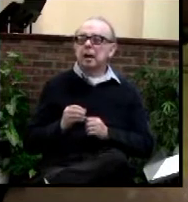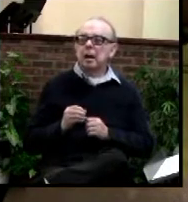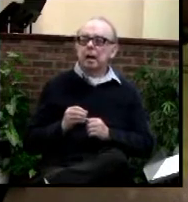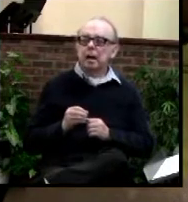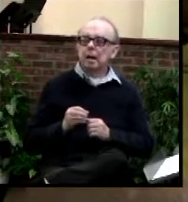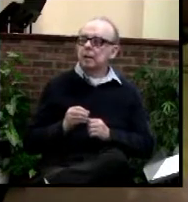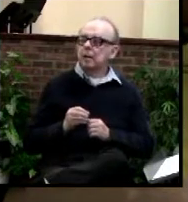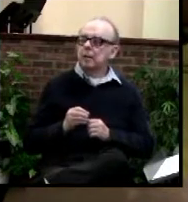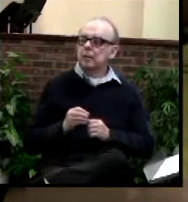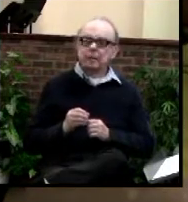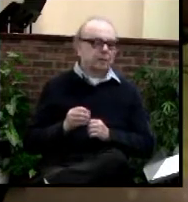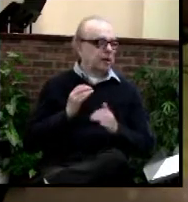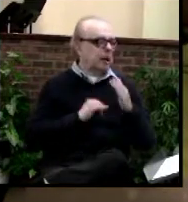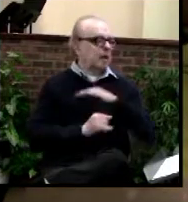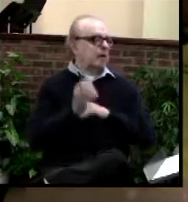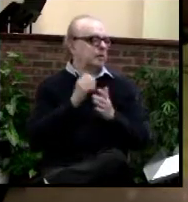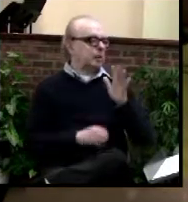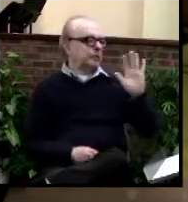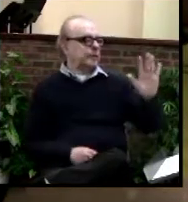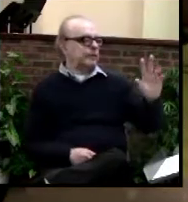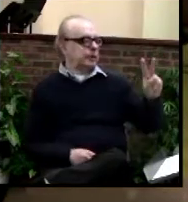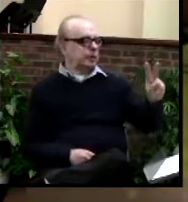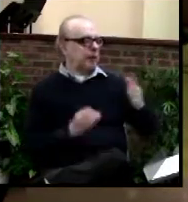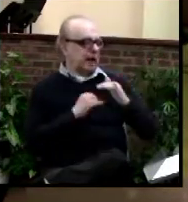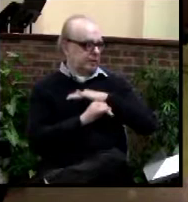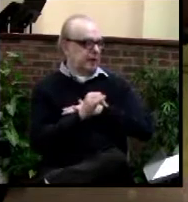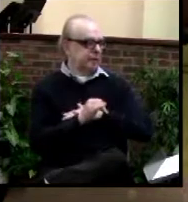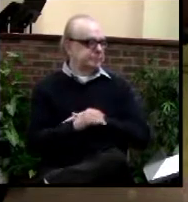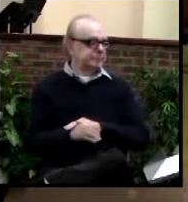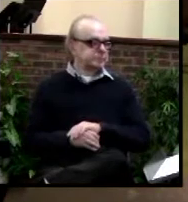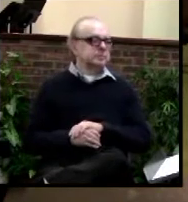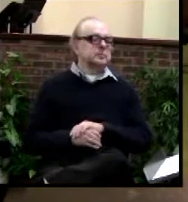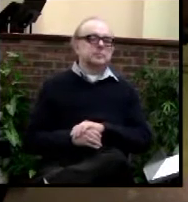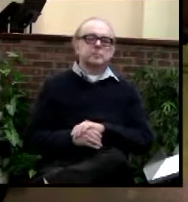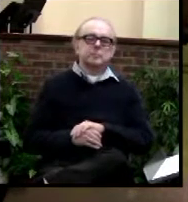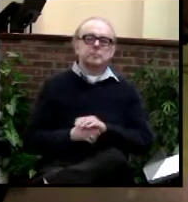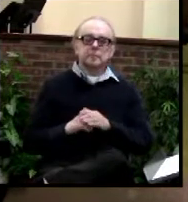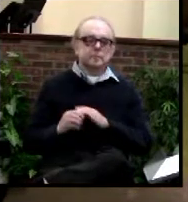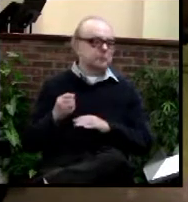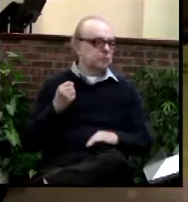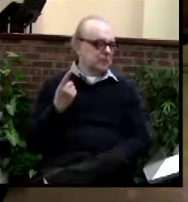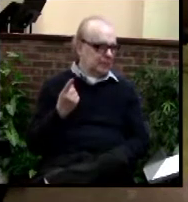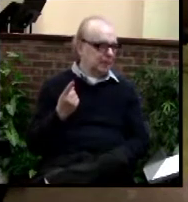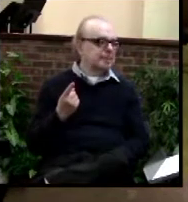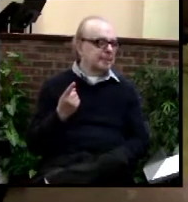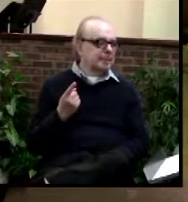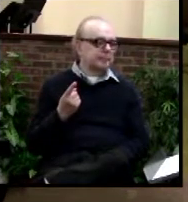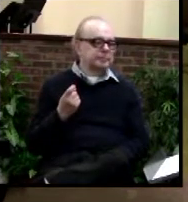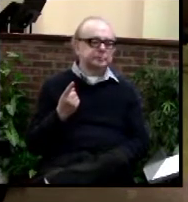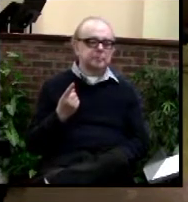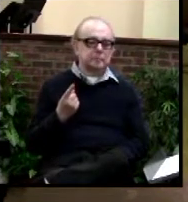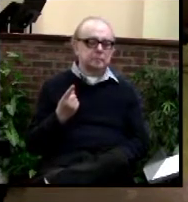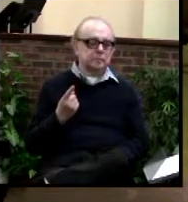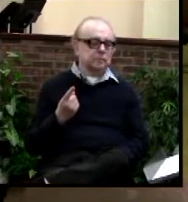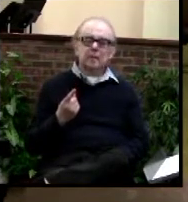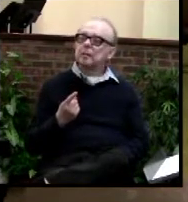in Isaiah chapter 52, in verse number 11, Here's what God tells